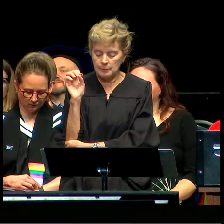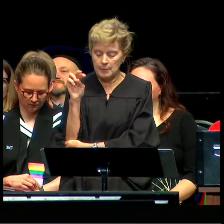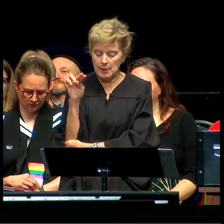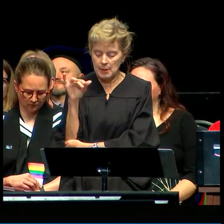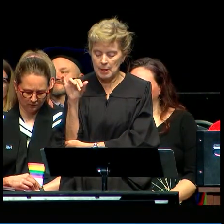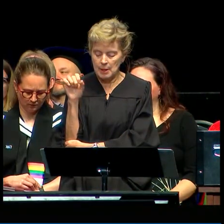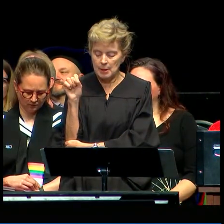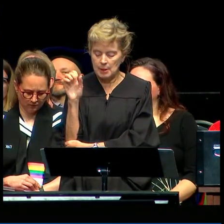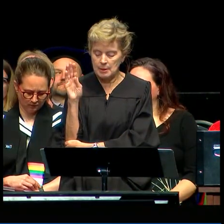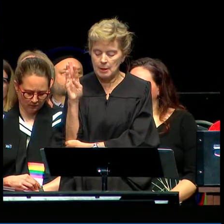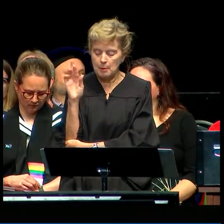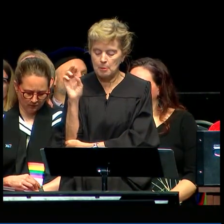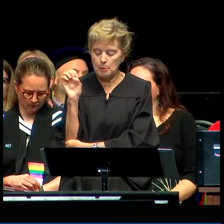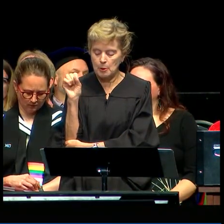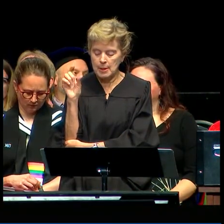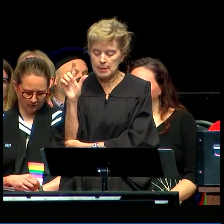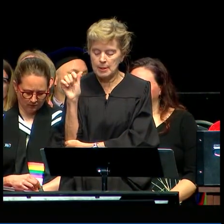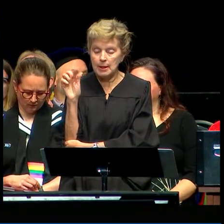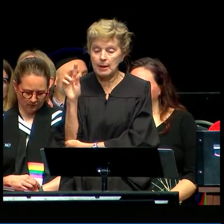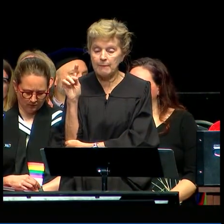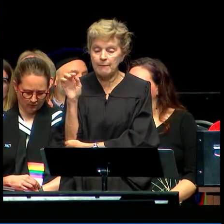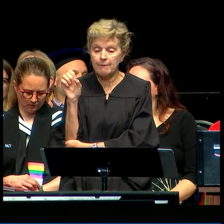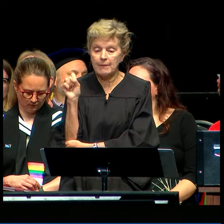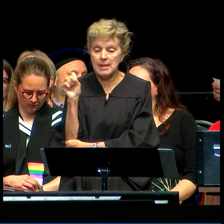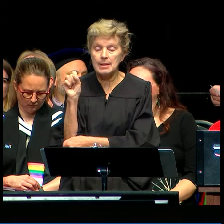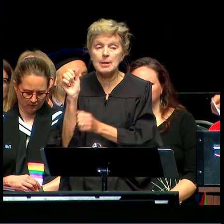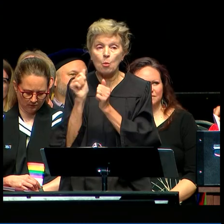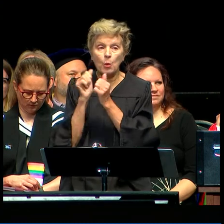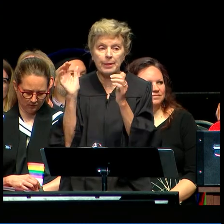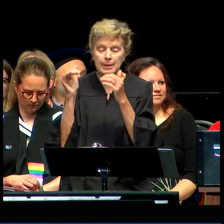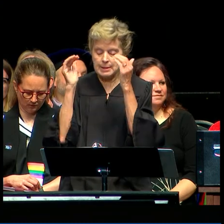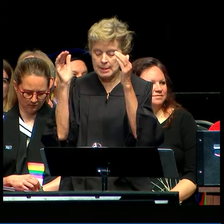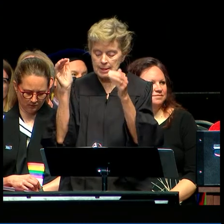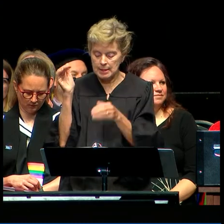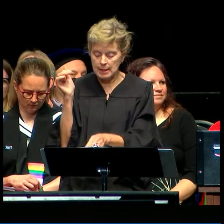Dennis Breslovitz, with distinction.